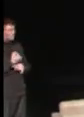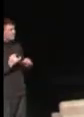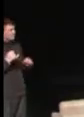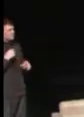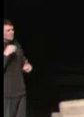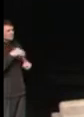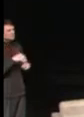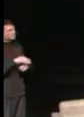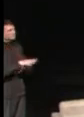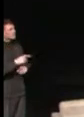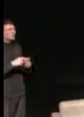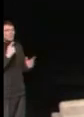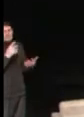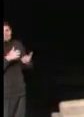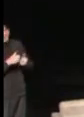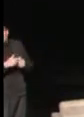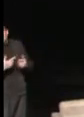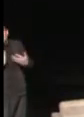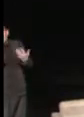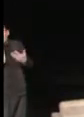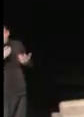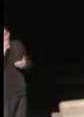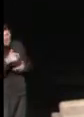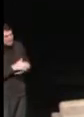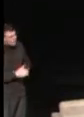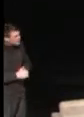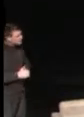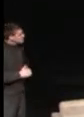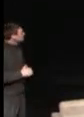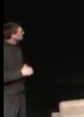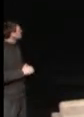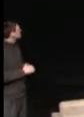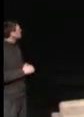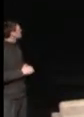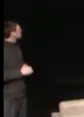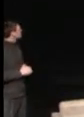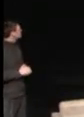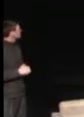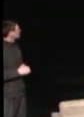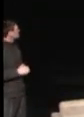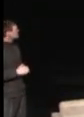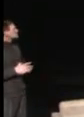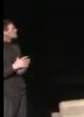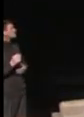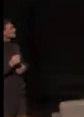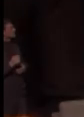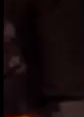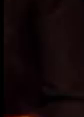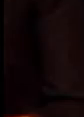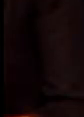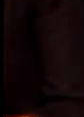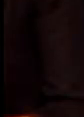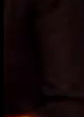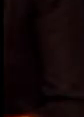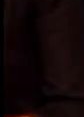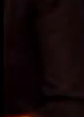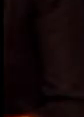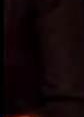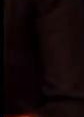youth-friendly, if you will, experience. And then finally, just a note about the